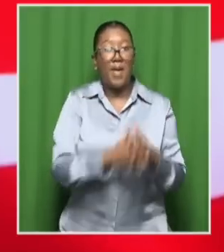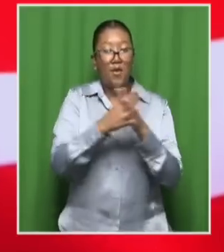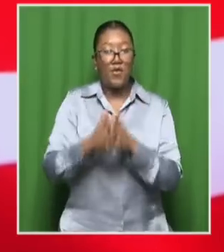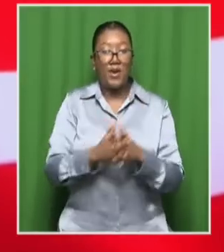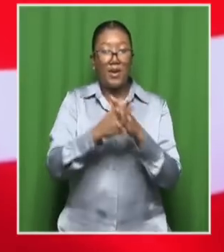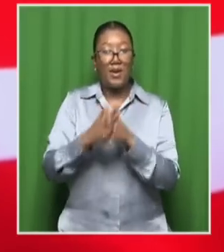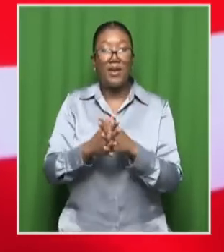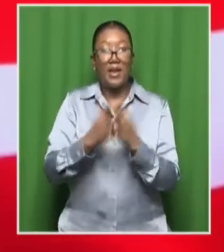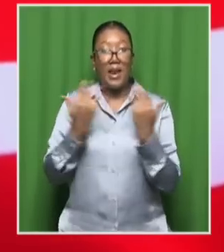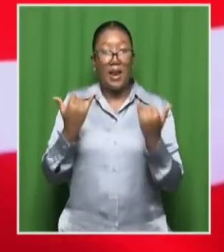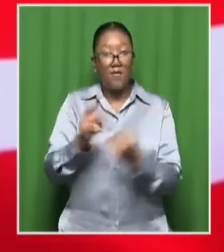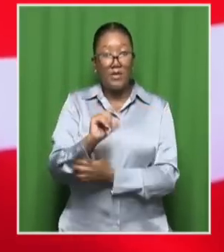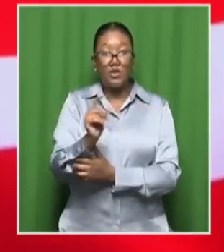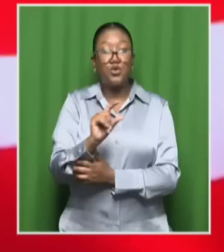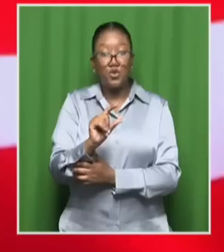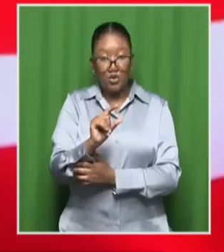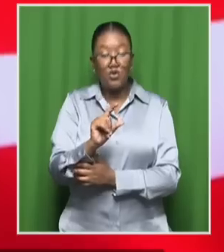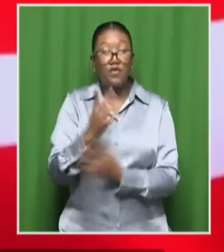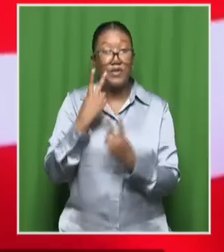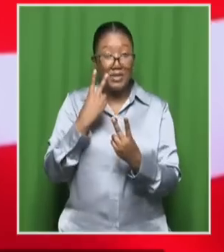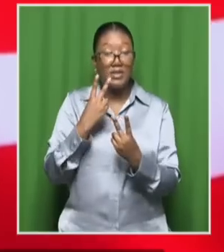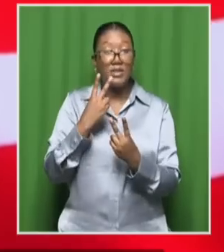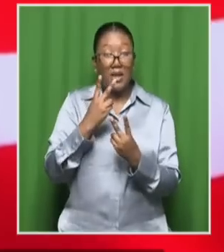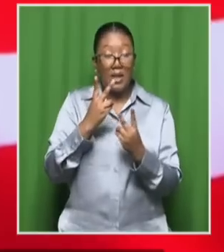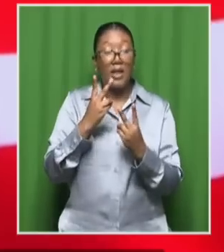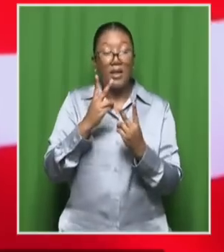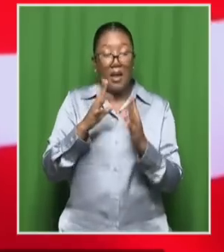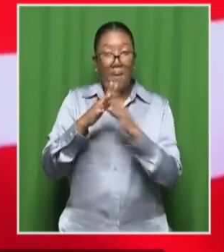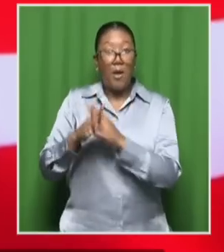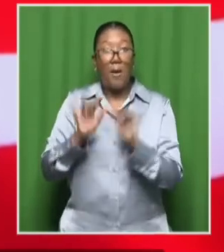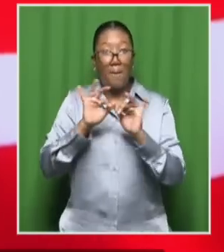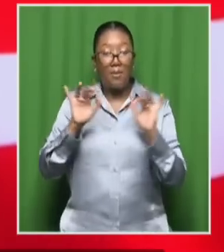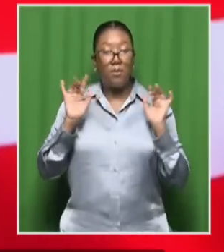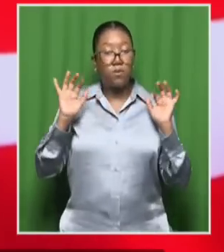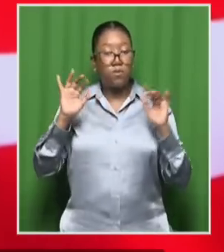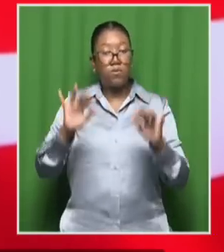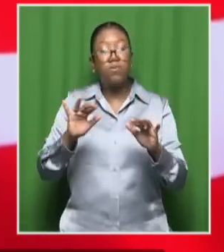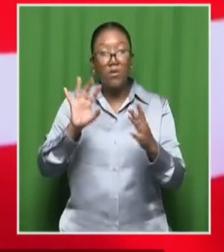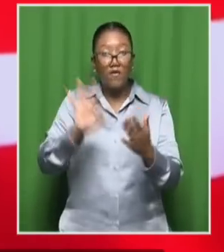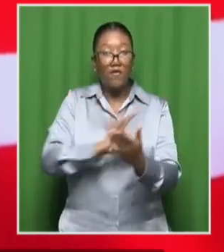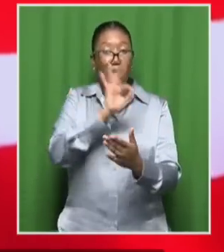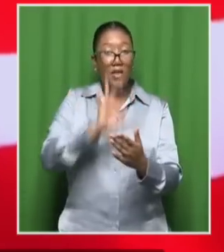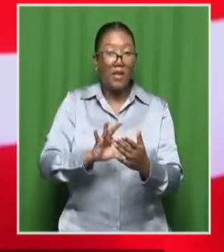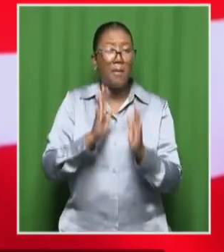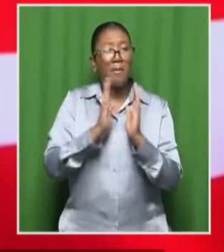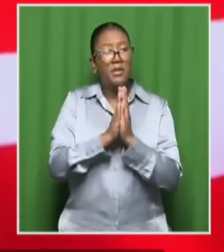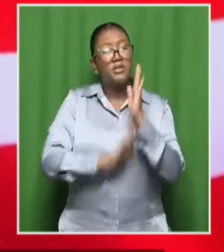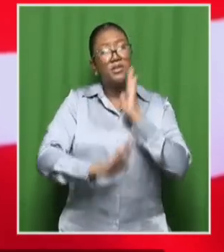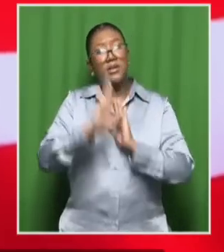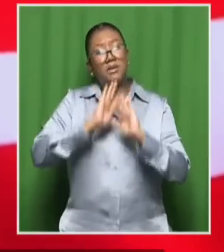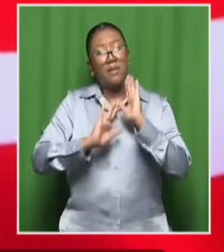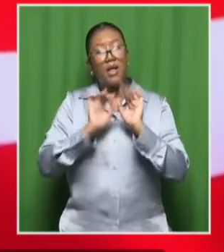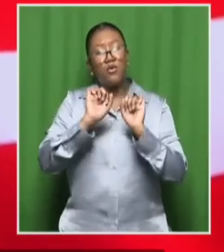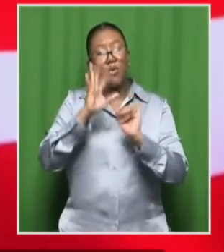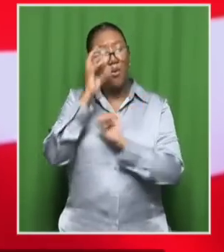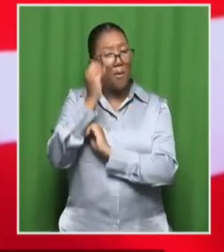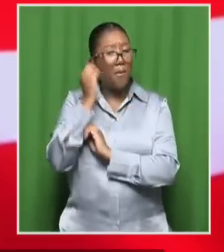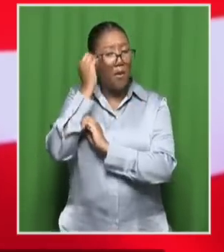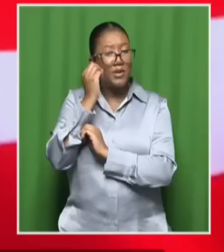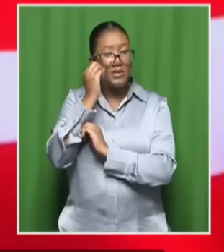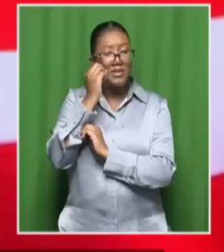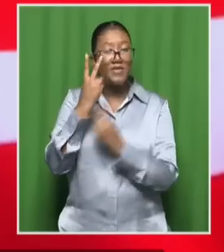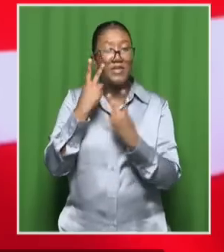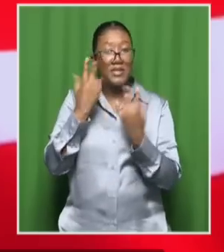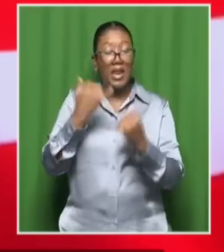are just hours away from Americans going to the polls to decide. Perhaps you want to weigh in on this for a little bit. Talk to us, that